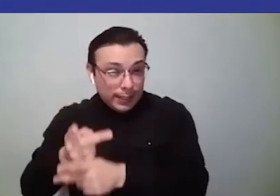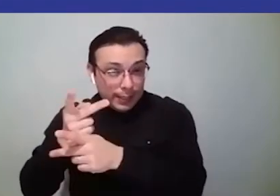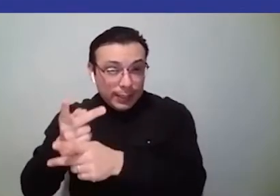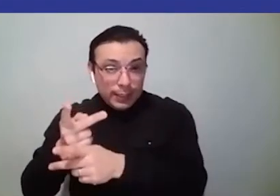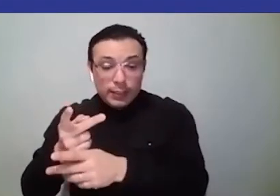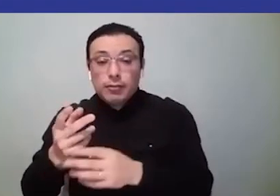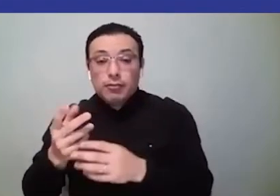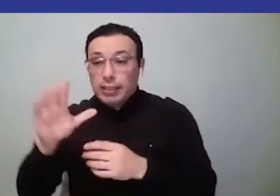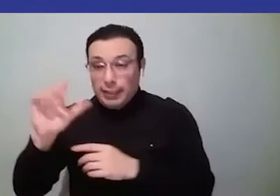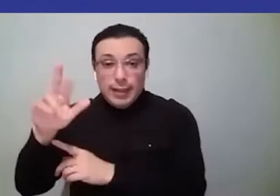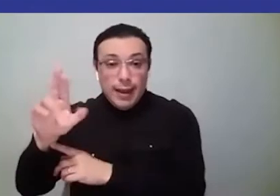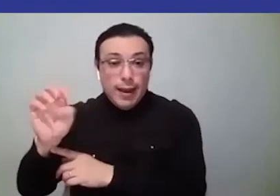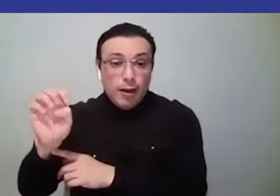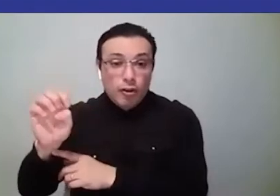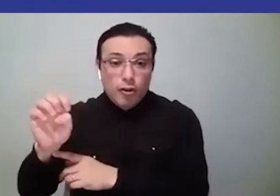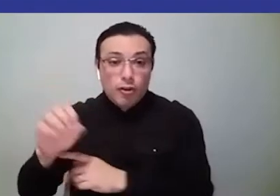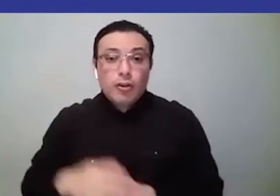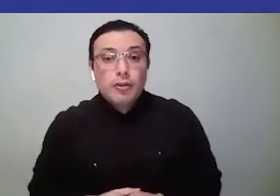I think this